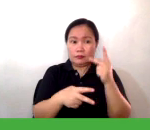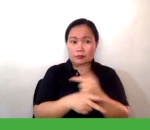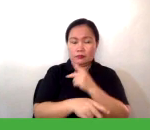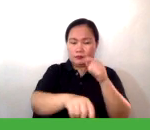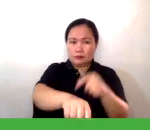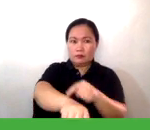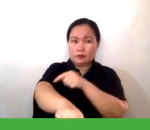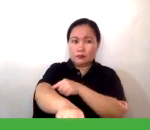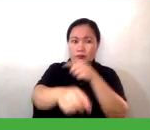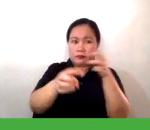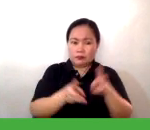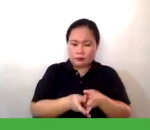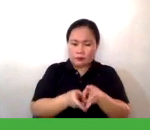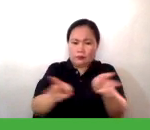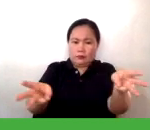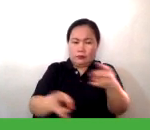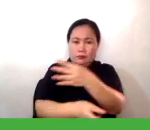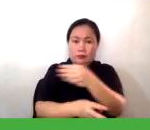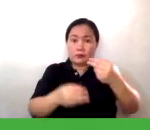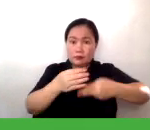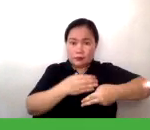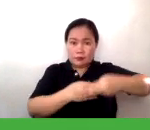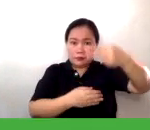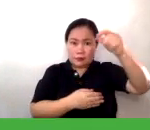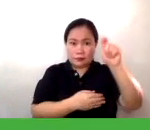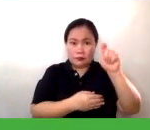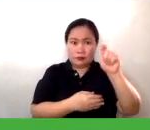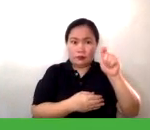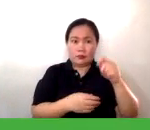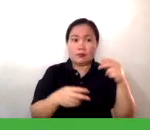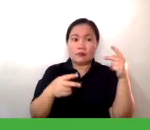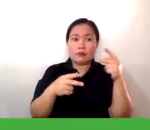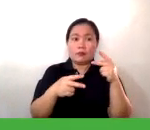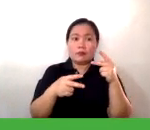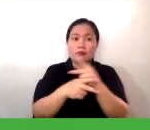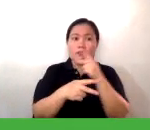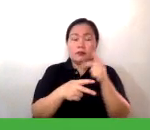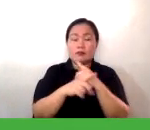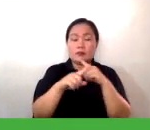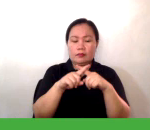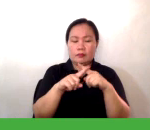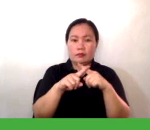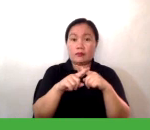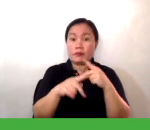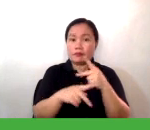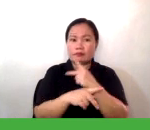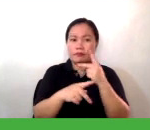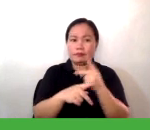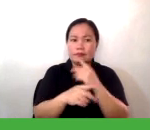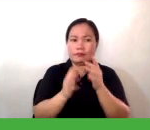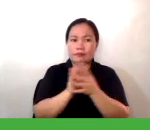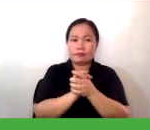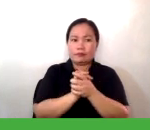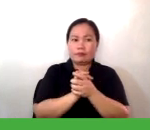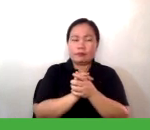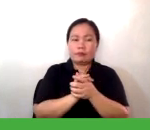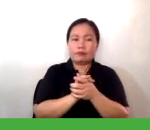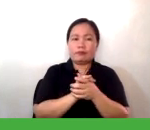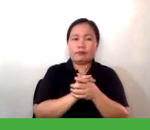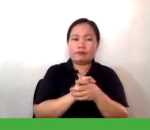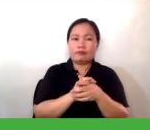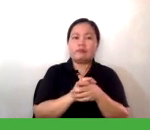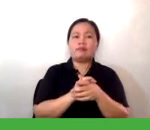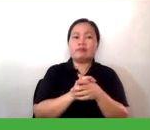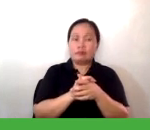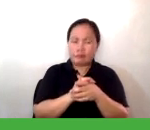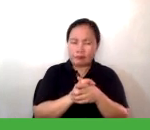volume, we have to multiply the length, the width, and the height. Okay? So, we have to multiply the length, the width, and